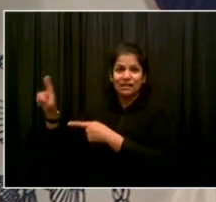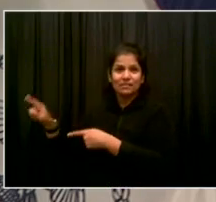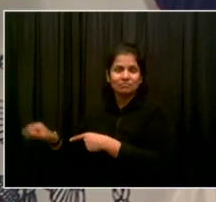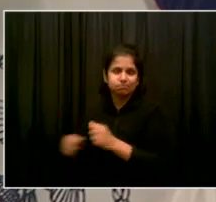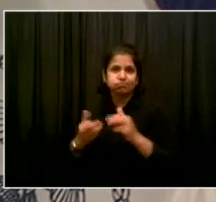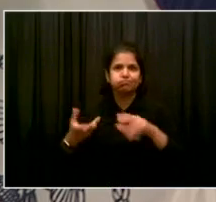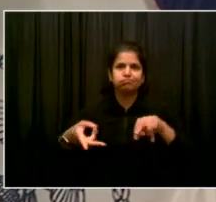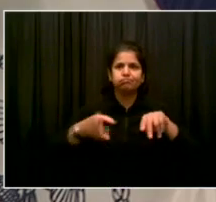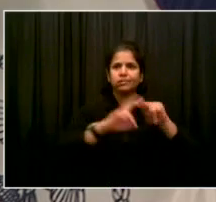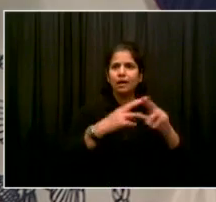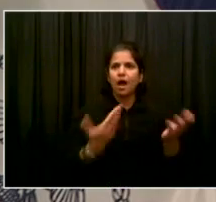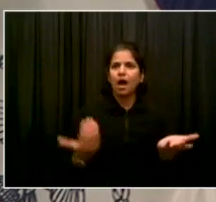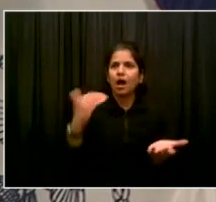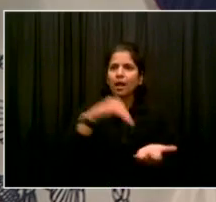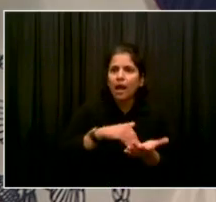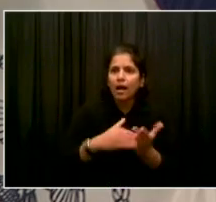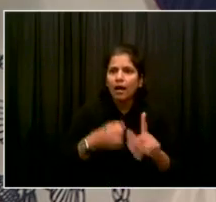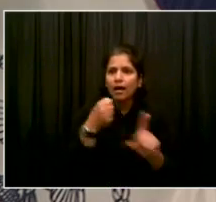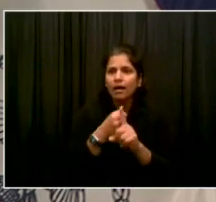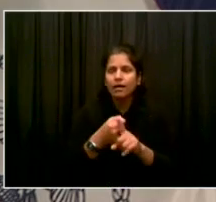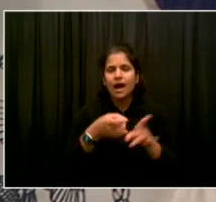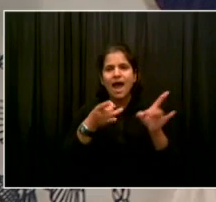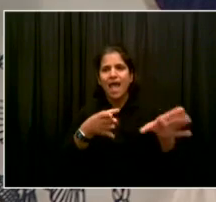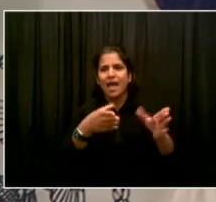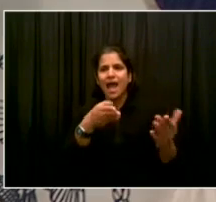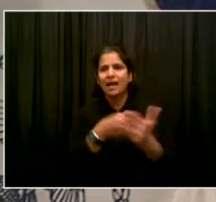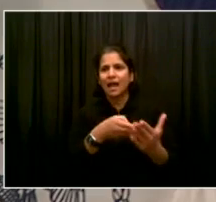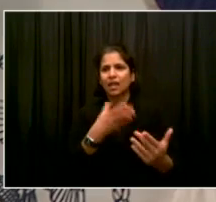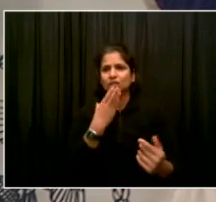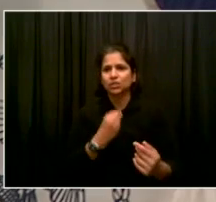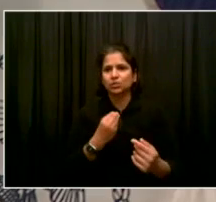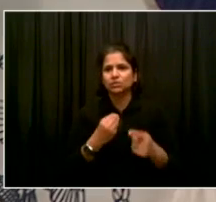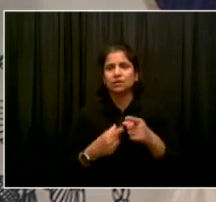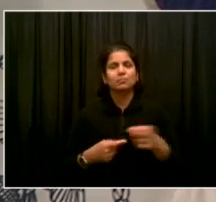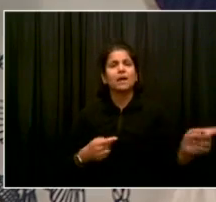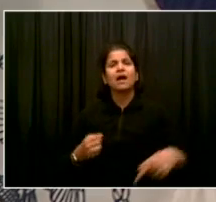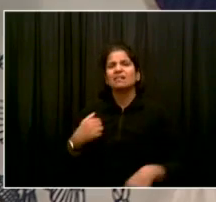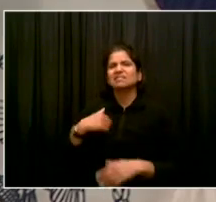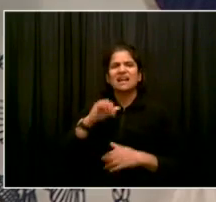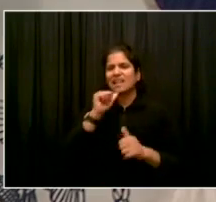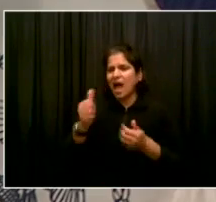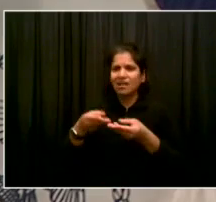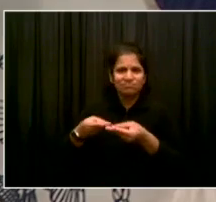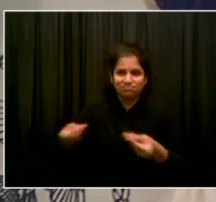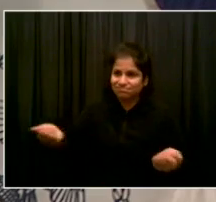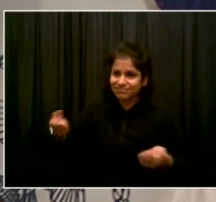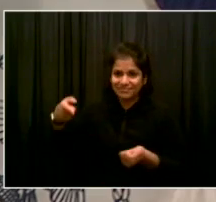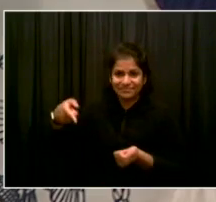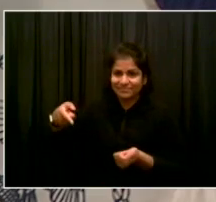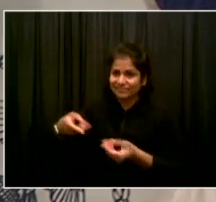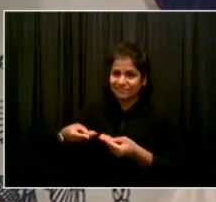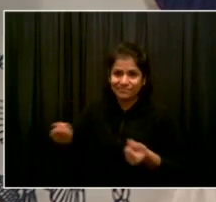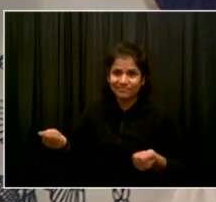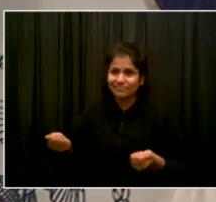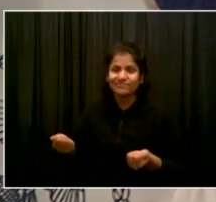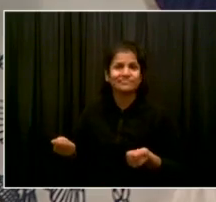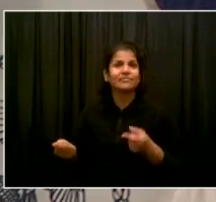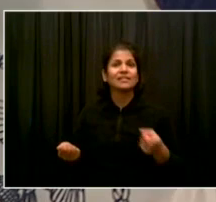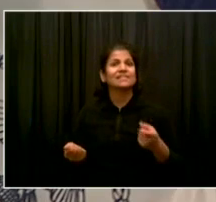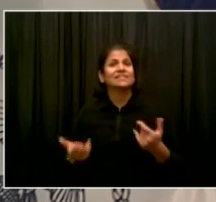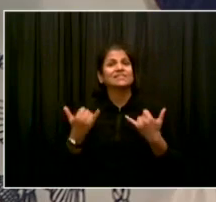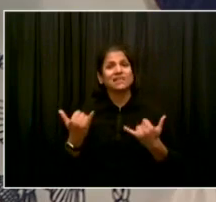was bubbling right below the surface. And it now has manifested in many countries very deeply and